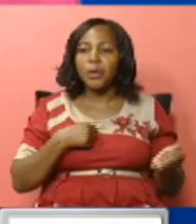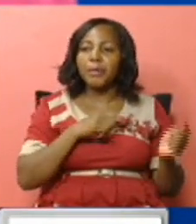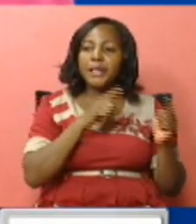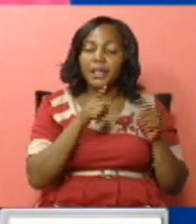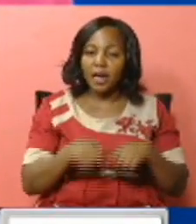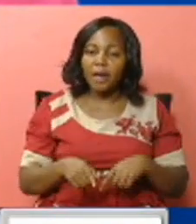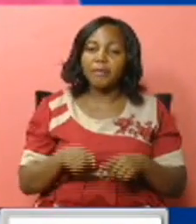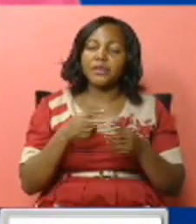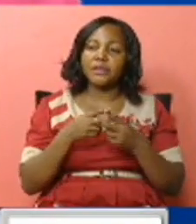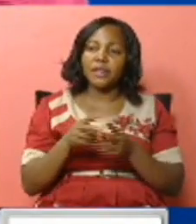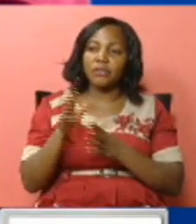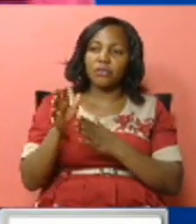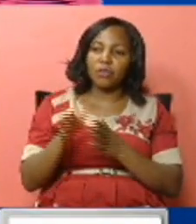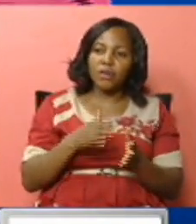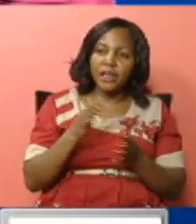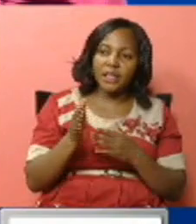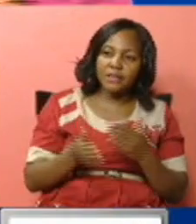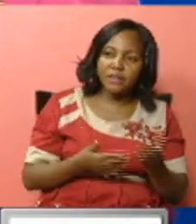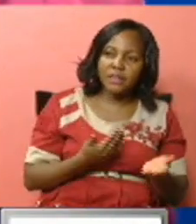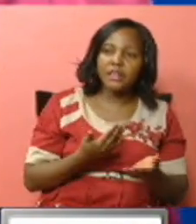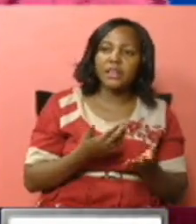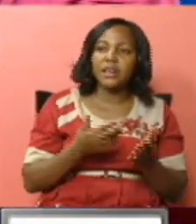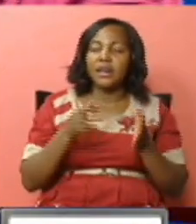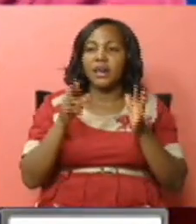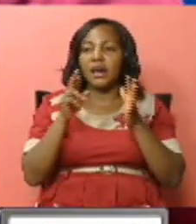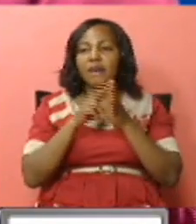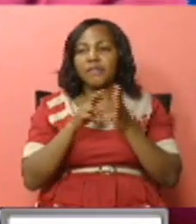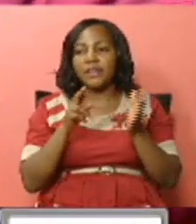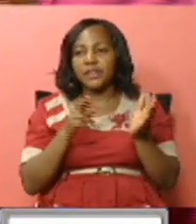organizing actively. Some of those women have been able to register